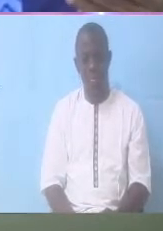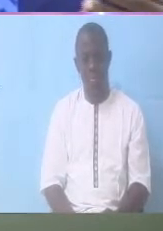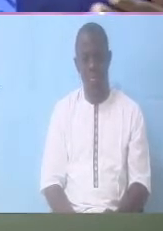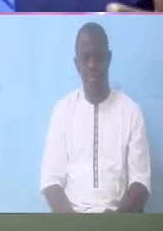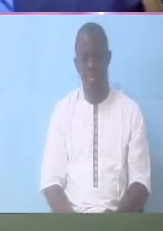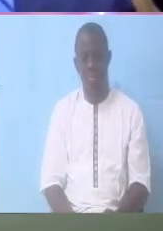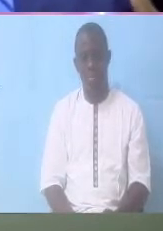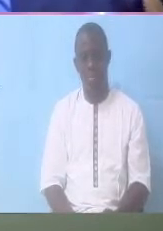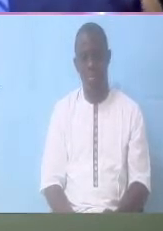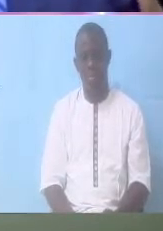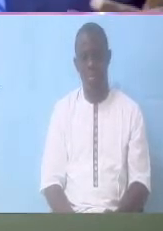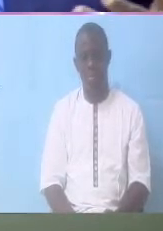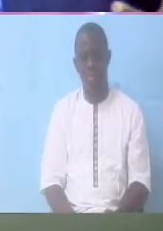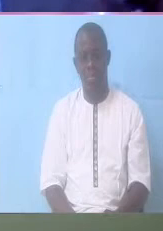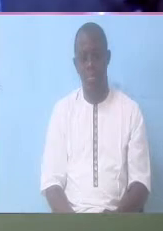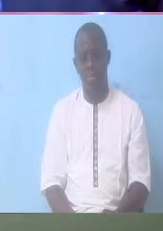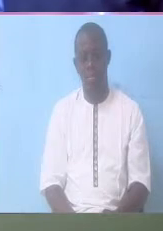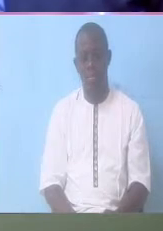Mr. Witness,